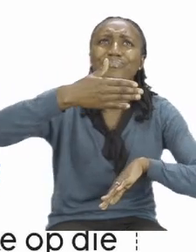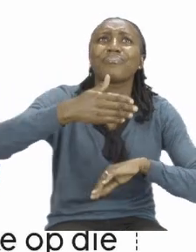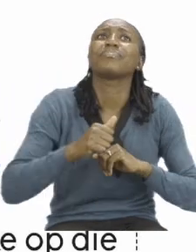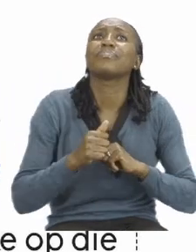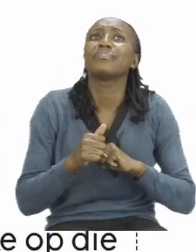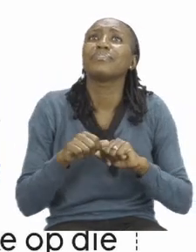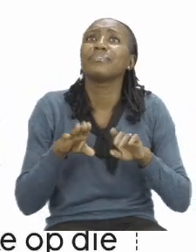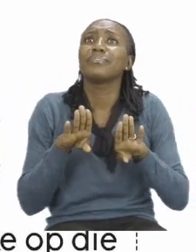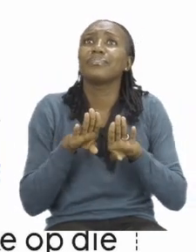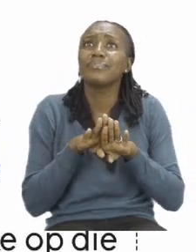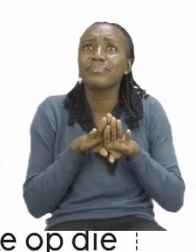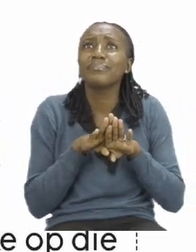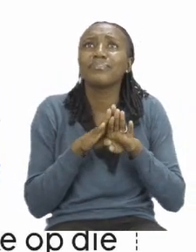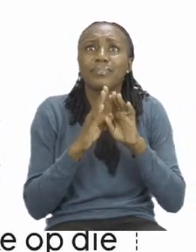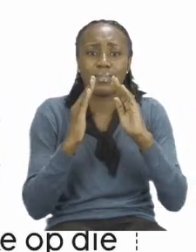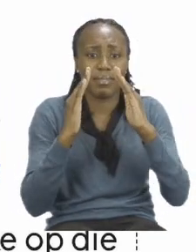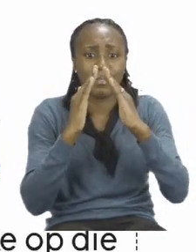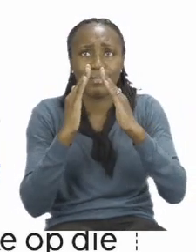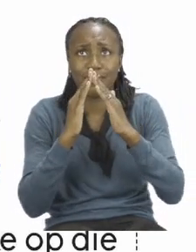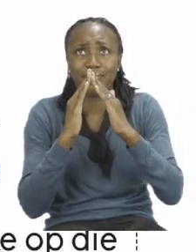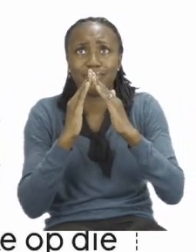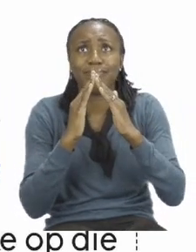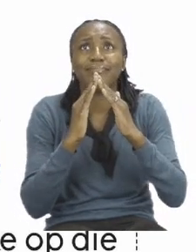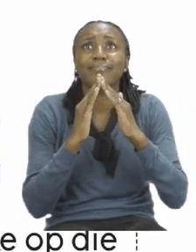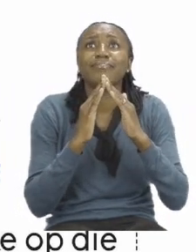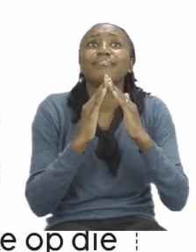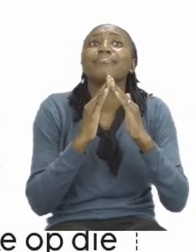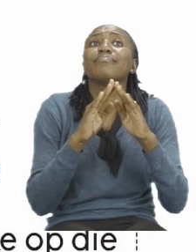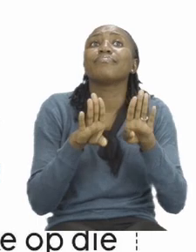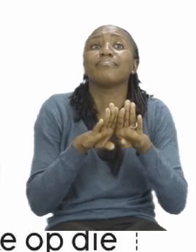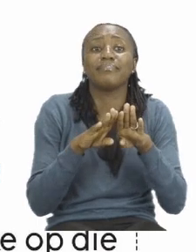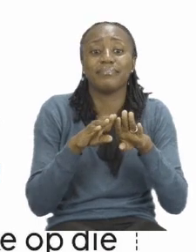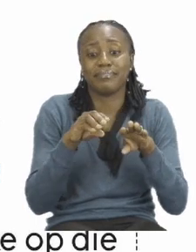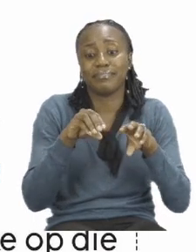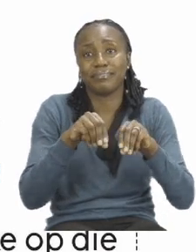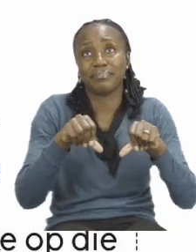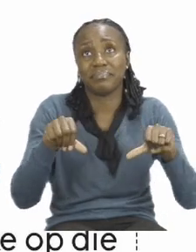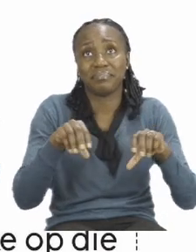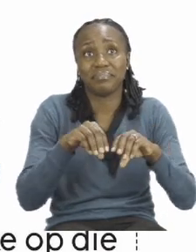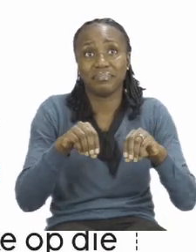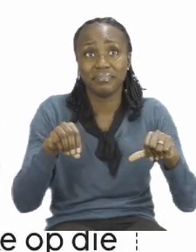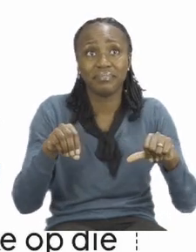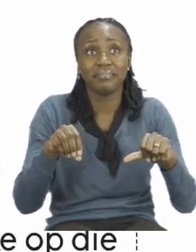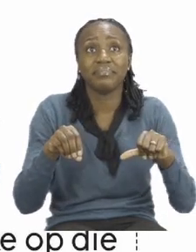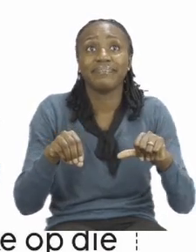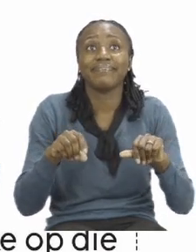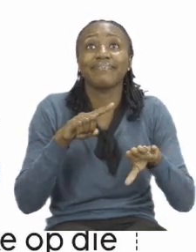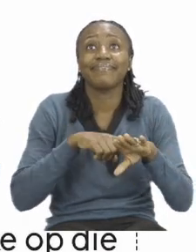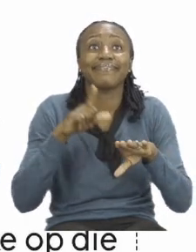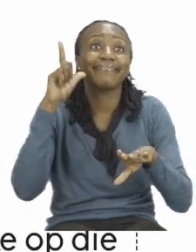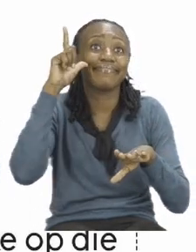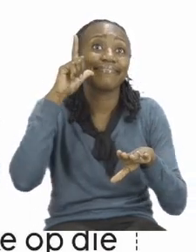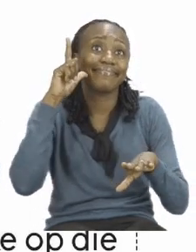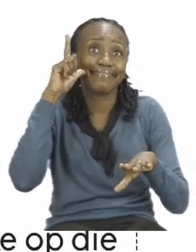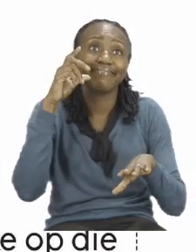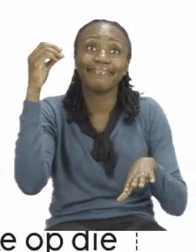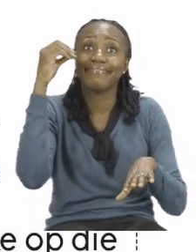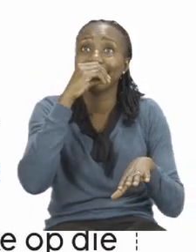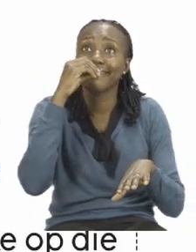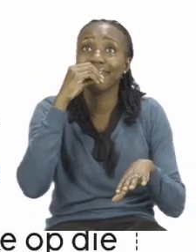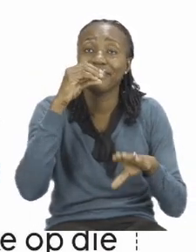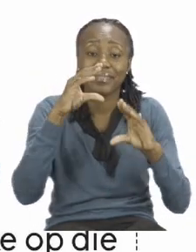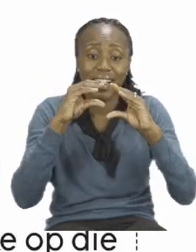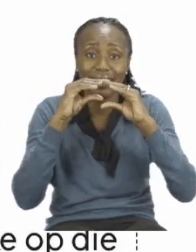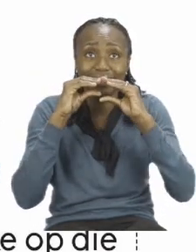builds castles made of sand. For lunch, Mike eats a